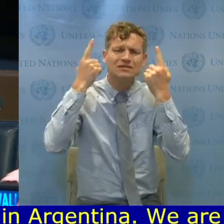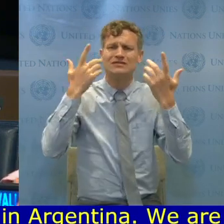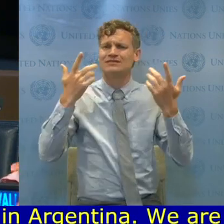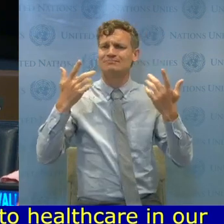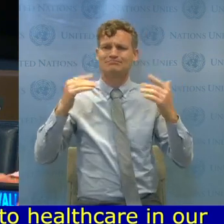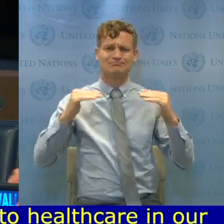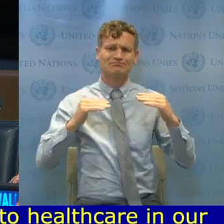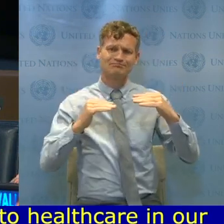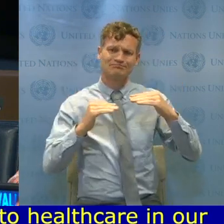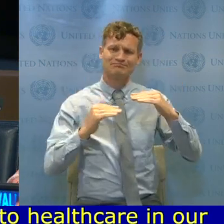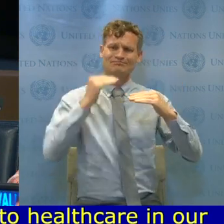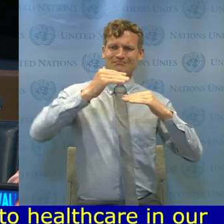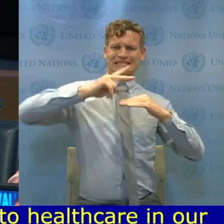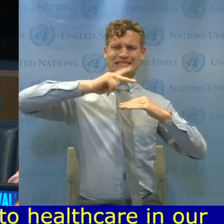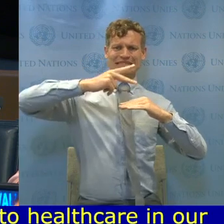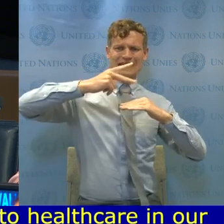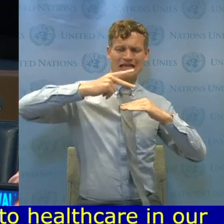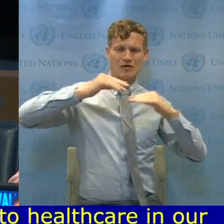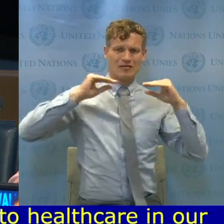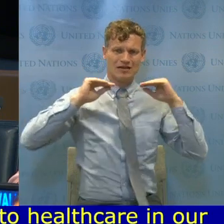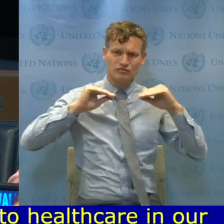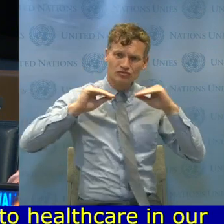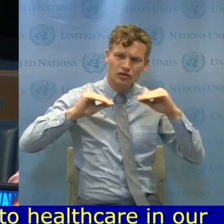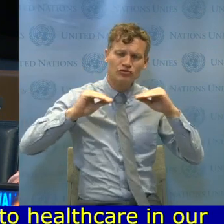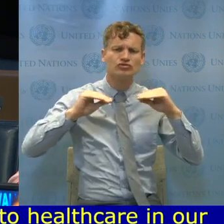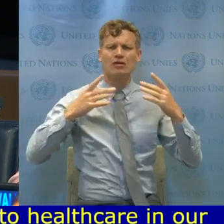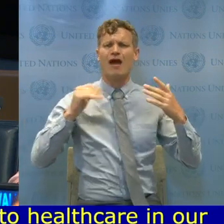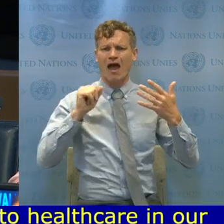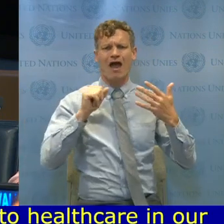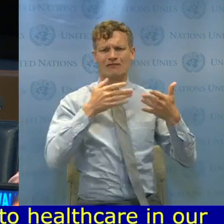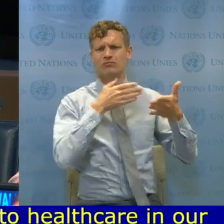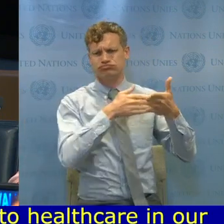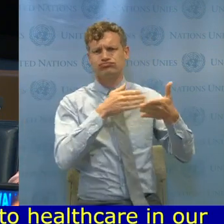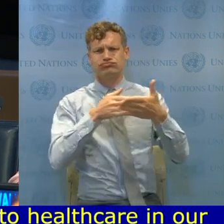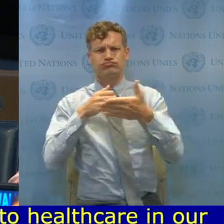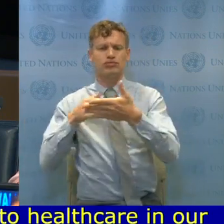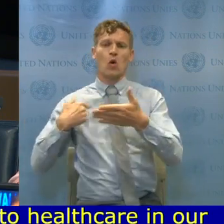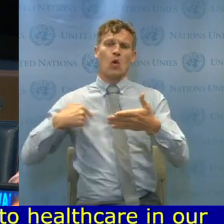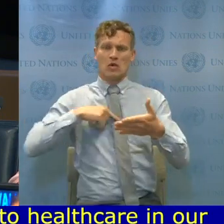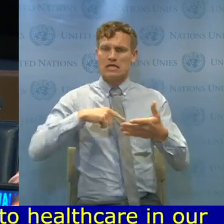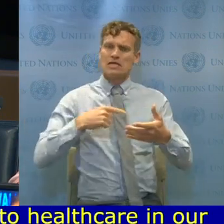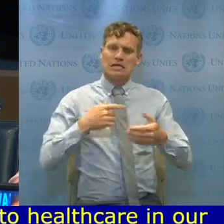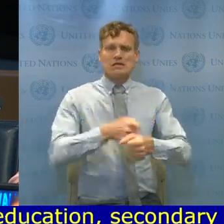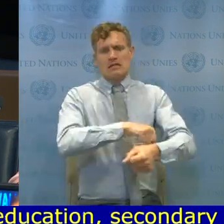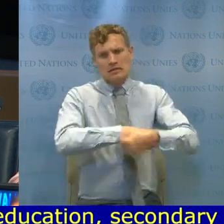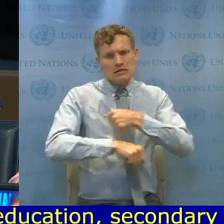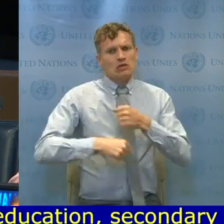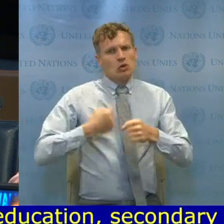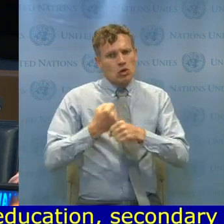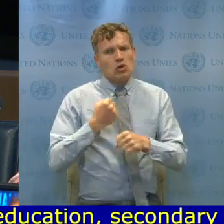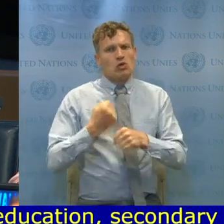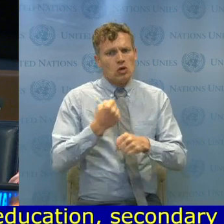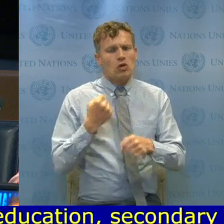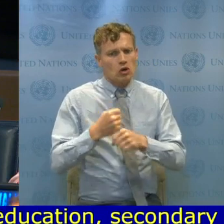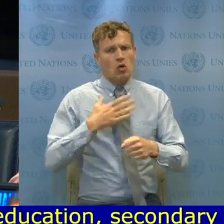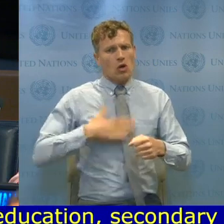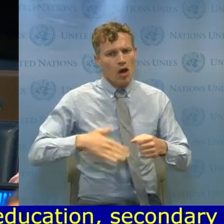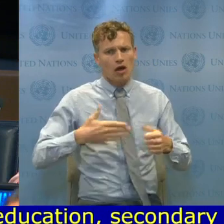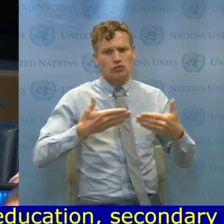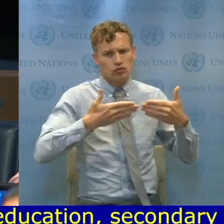university education, and we are working to provide such access as for